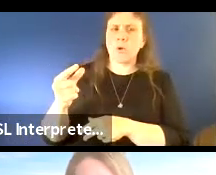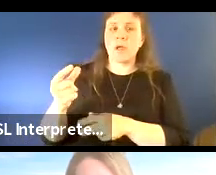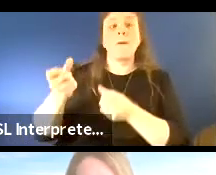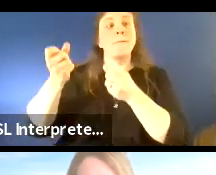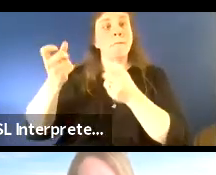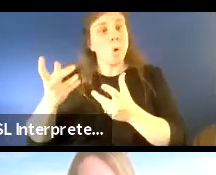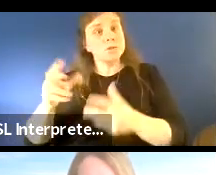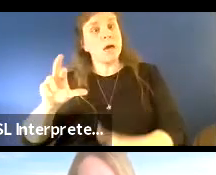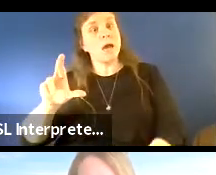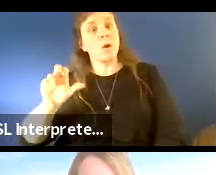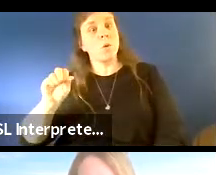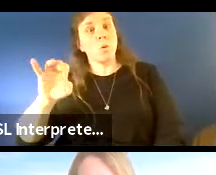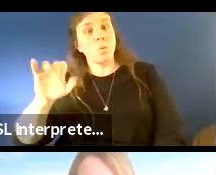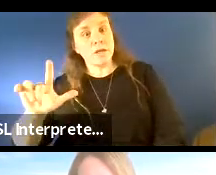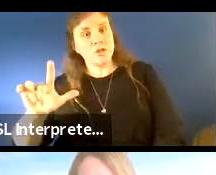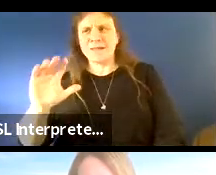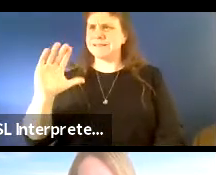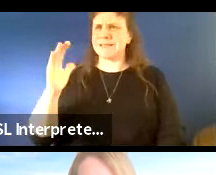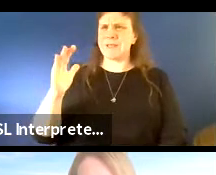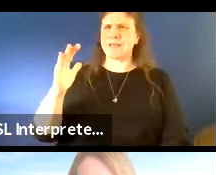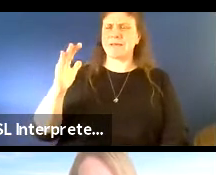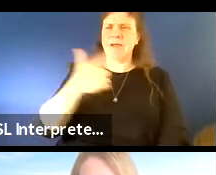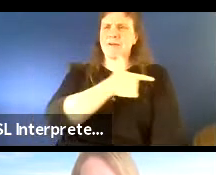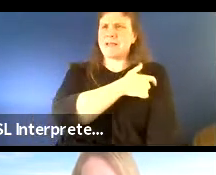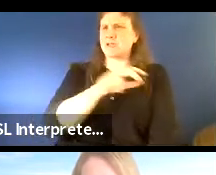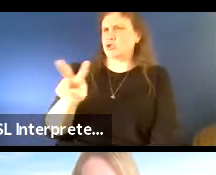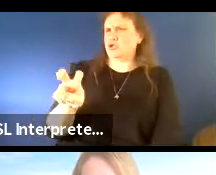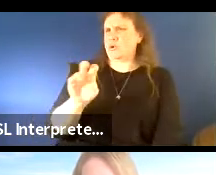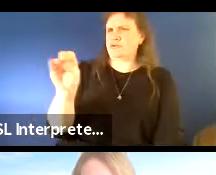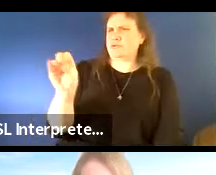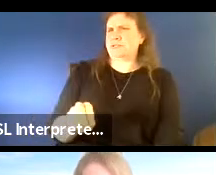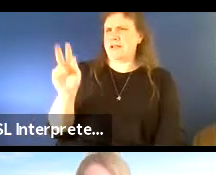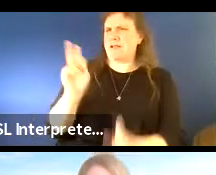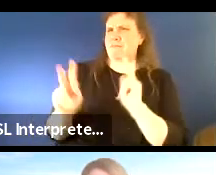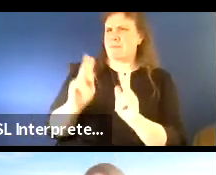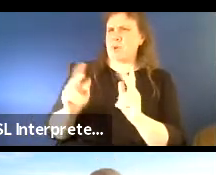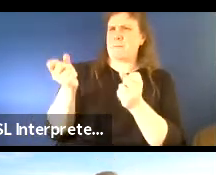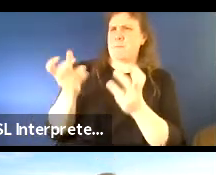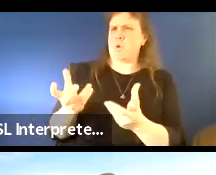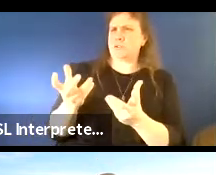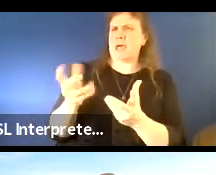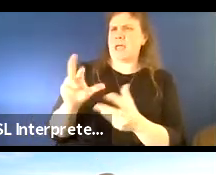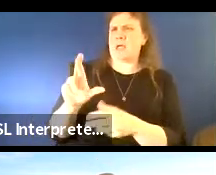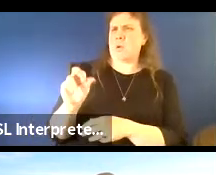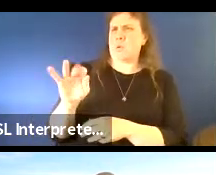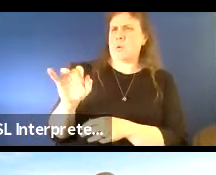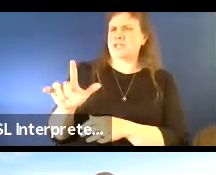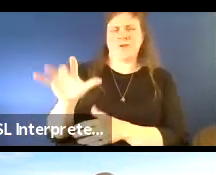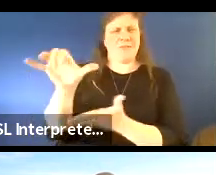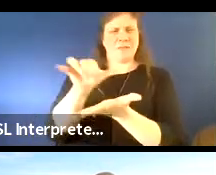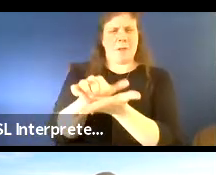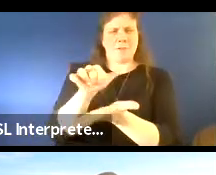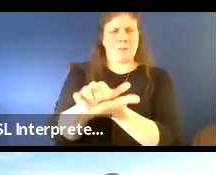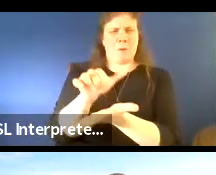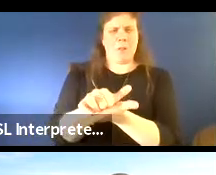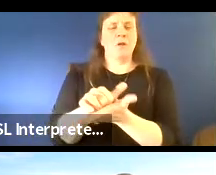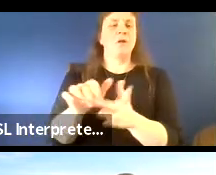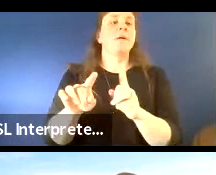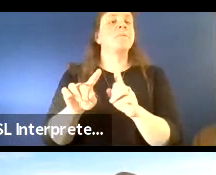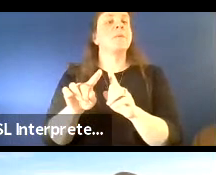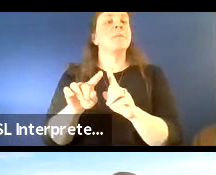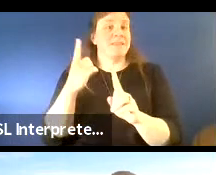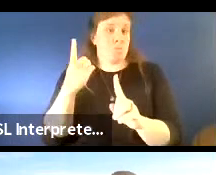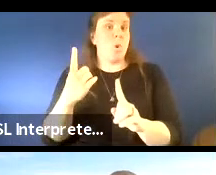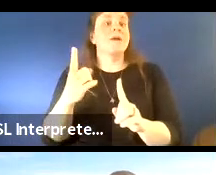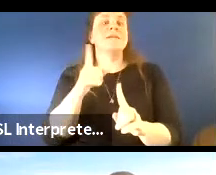like we were vaccinating 200% of people that were multiracial. Like, clearly that's not possible. So that's just a specific, very concrete example